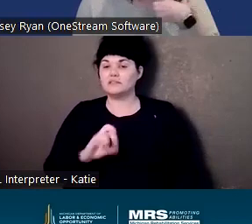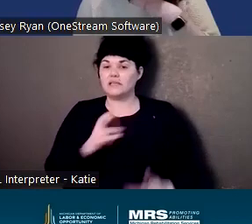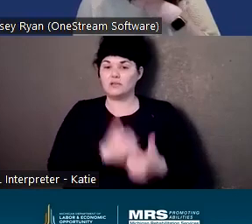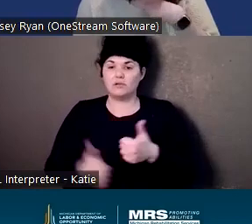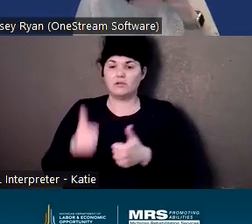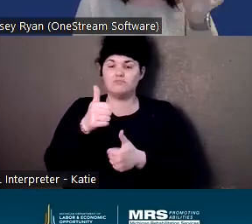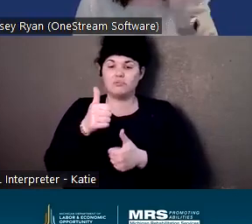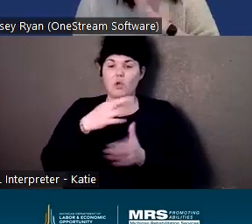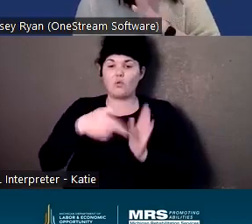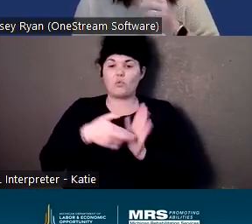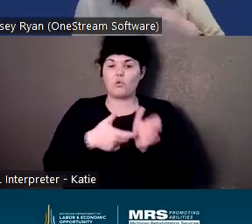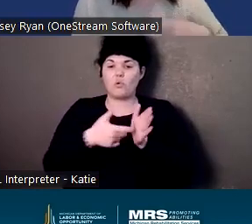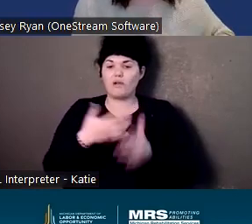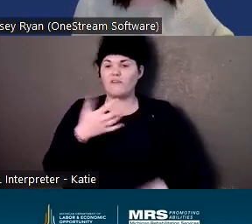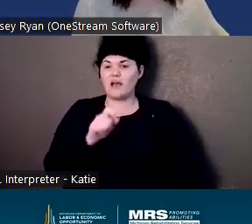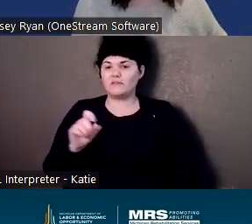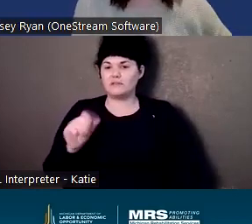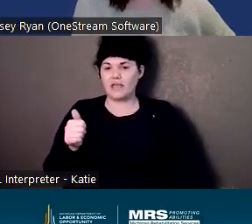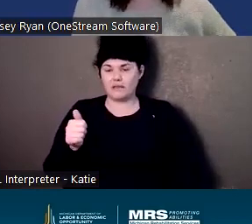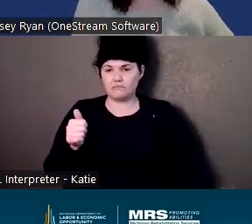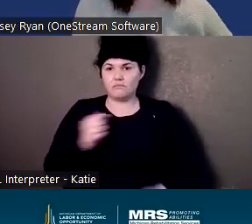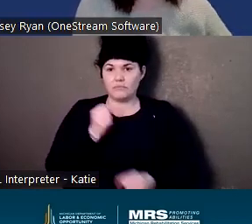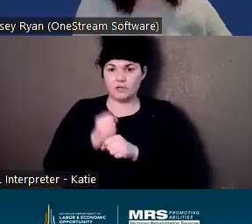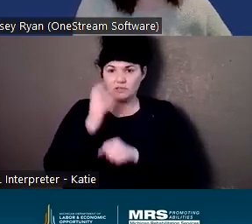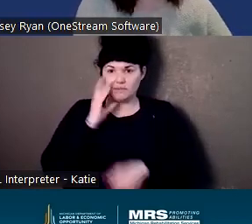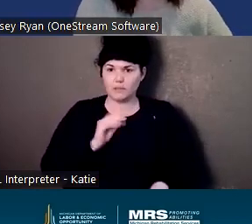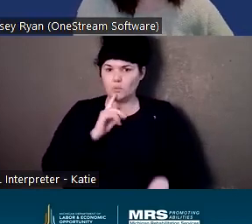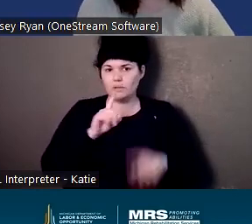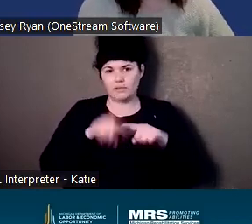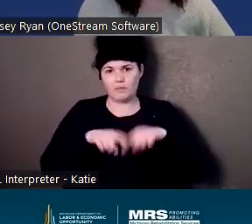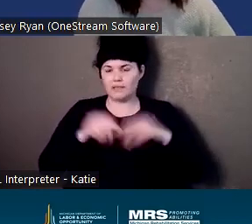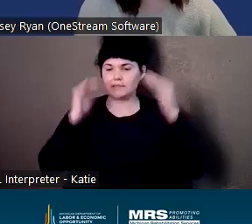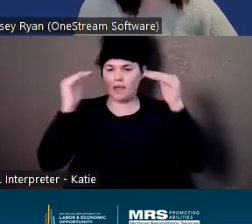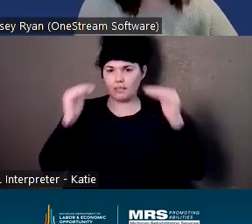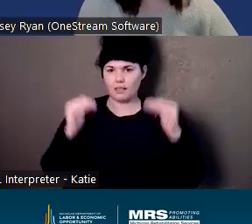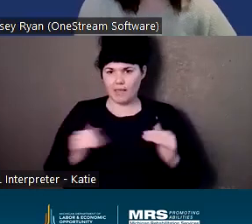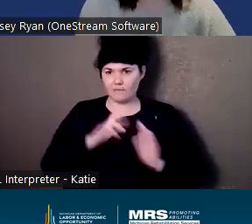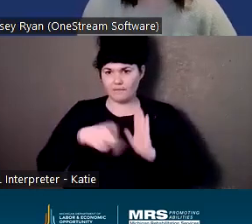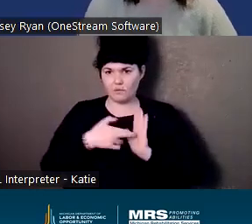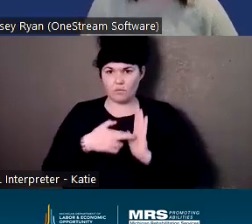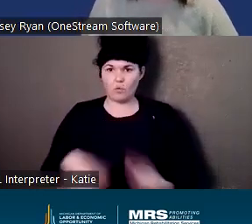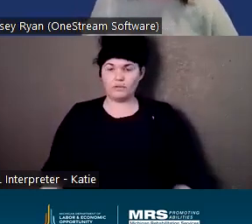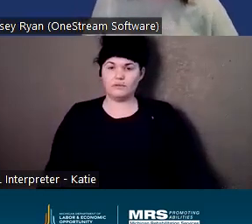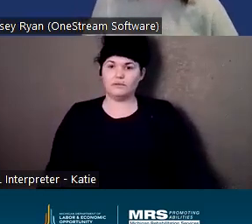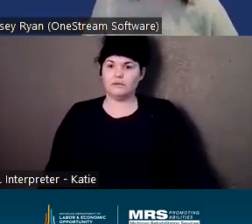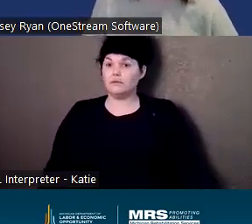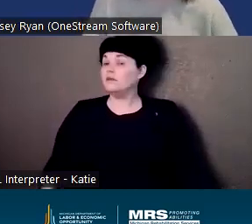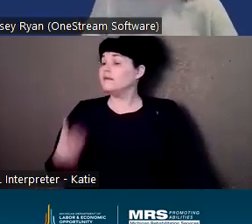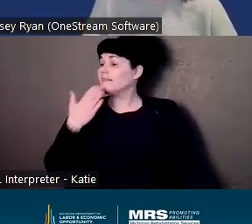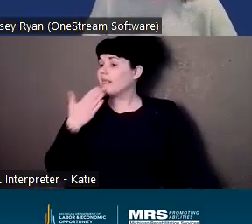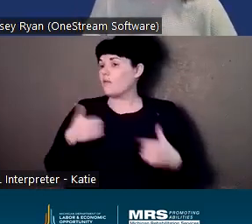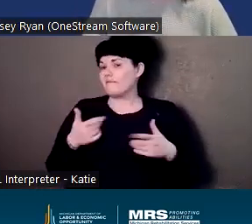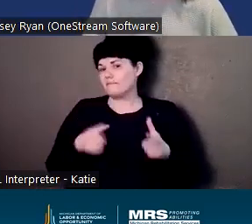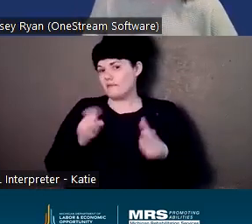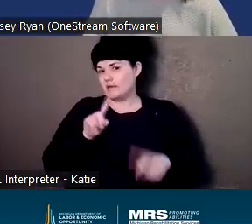with certification. So just depends on the leveling of the role. Thank you. A real quick one. You